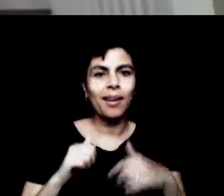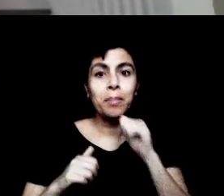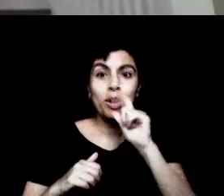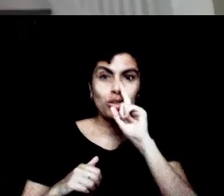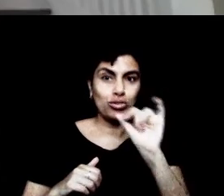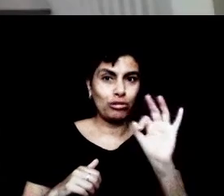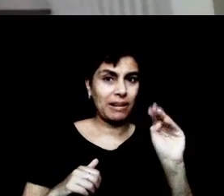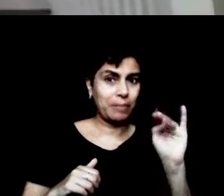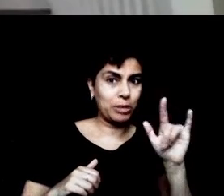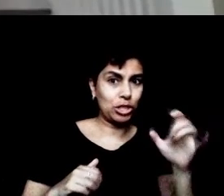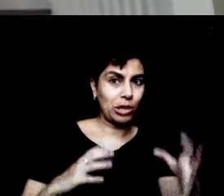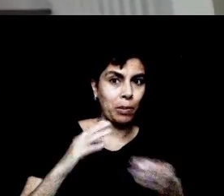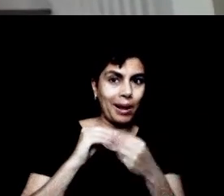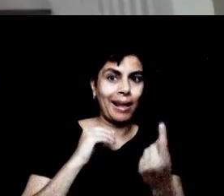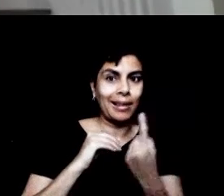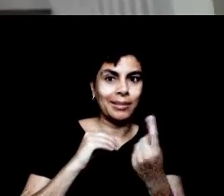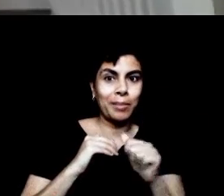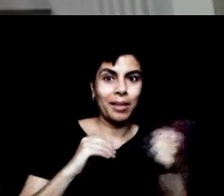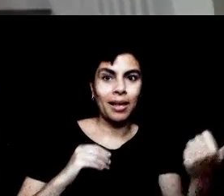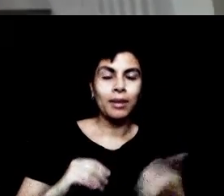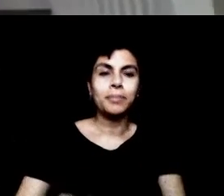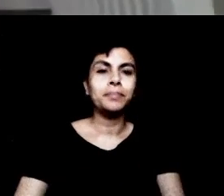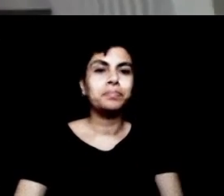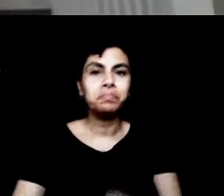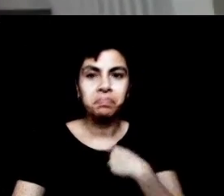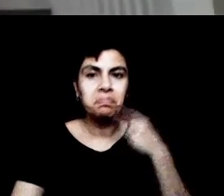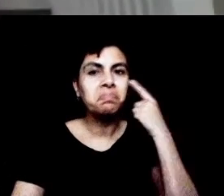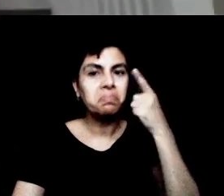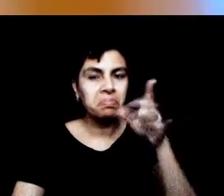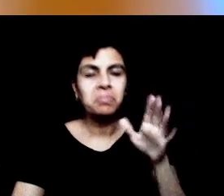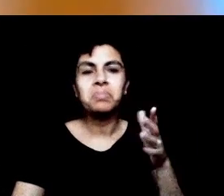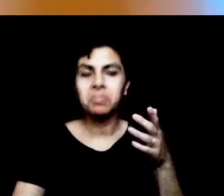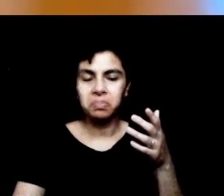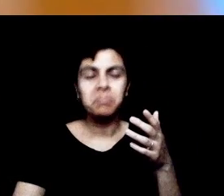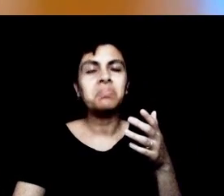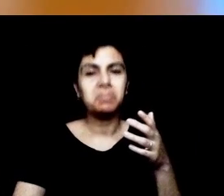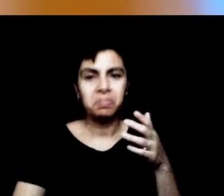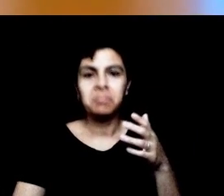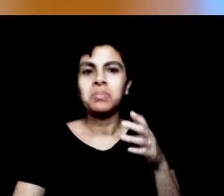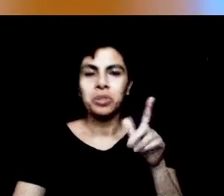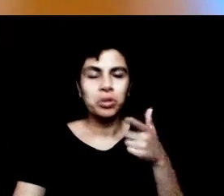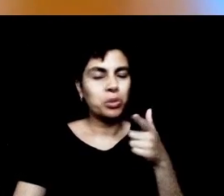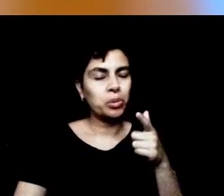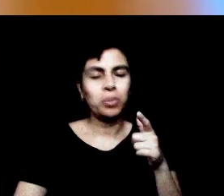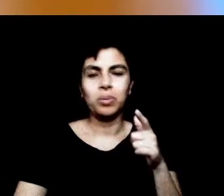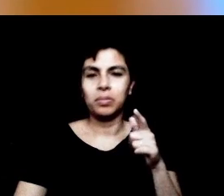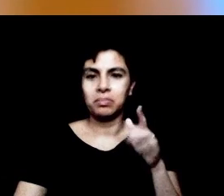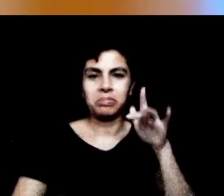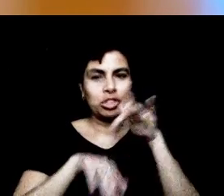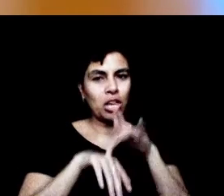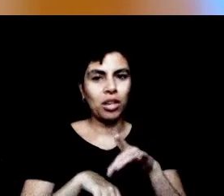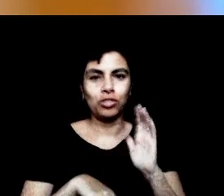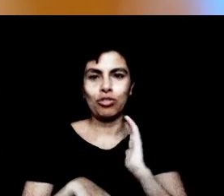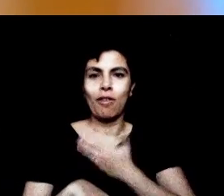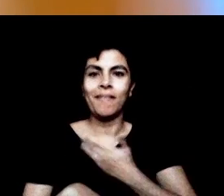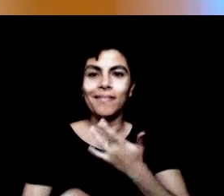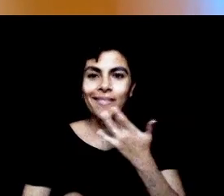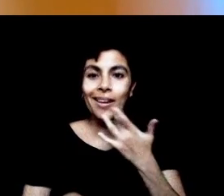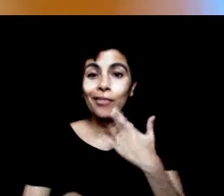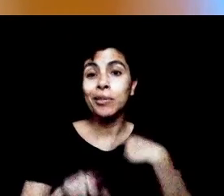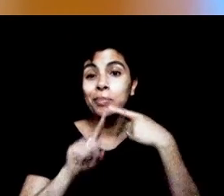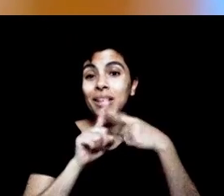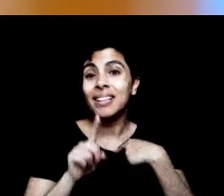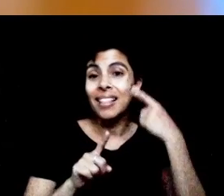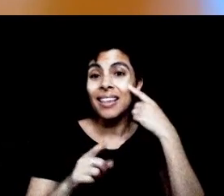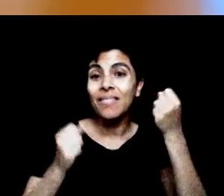there. I don't know if Michelle, if you have anything else. I think you hit a lot of our top favorites. I think there's also a